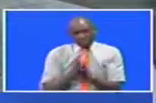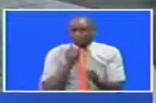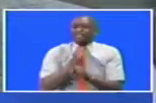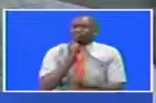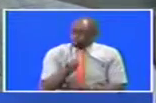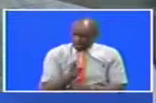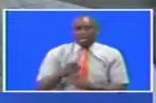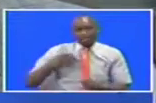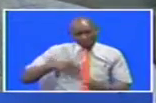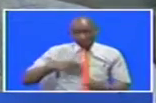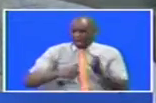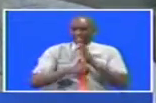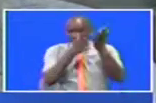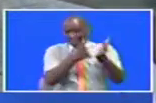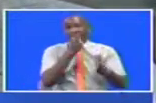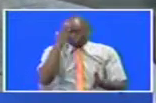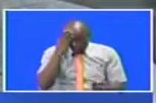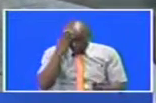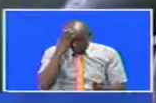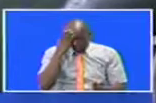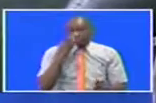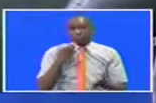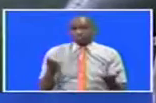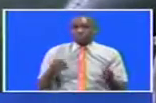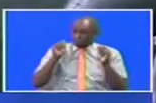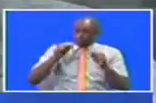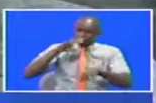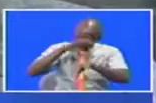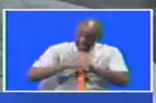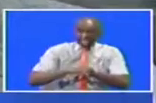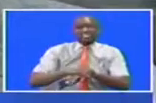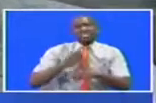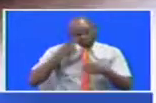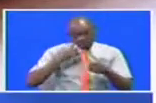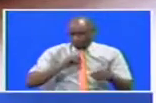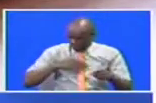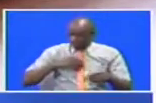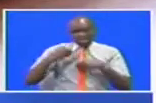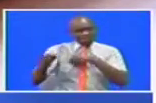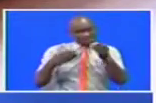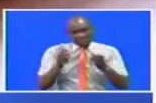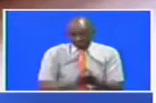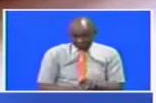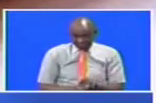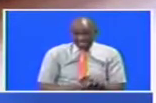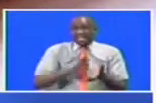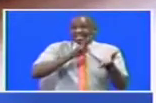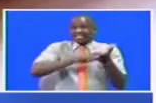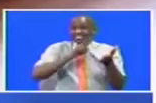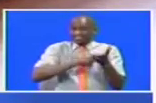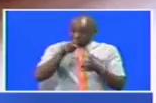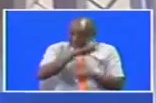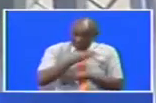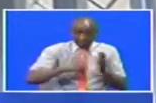that where those IDs are, as much as possible, they get to the rightful owners. The Registration Bureau has introduced measures